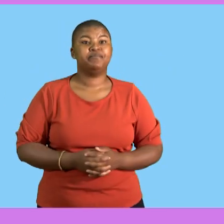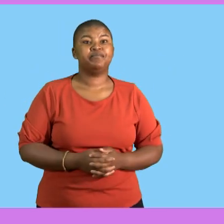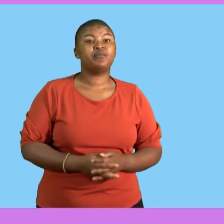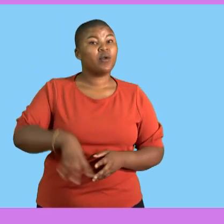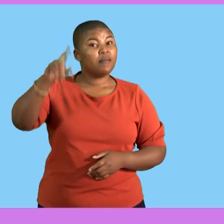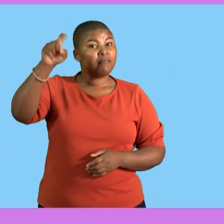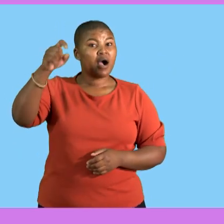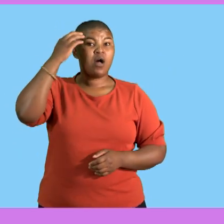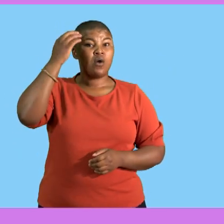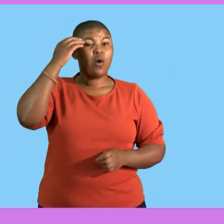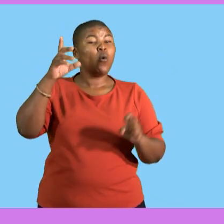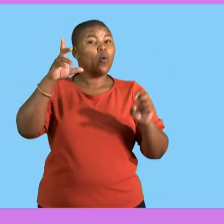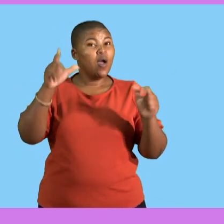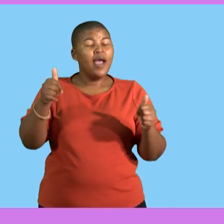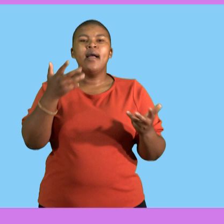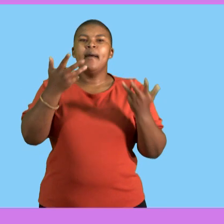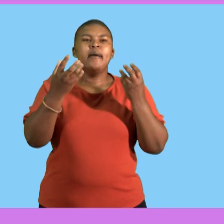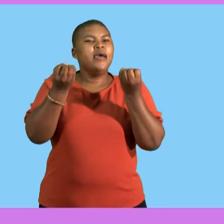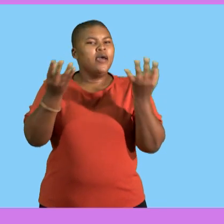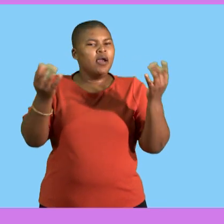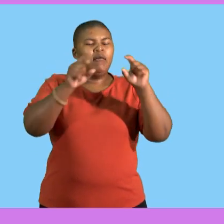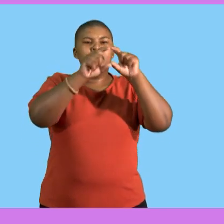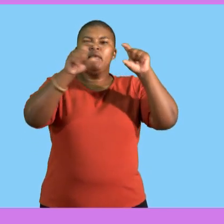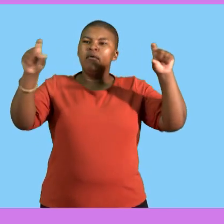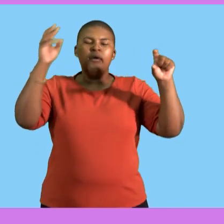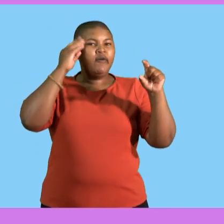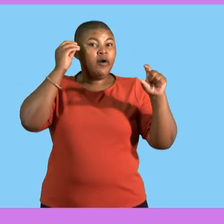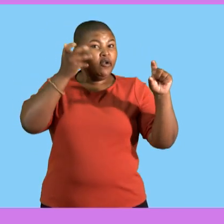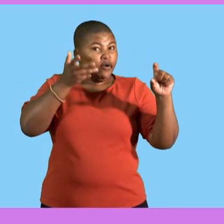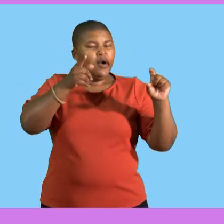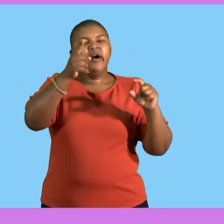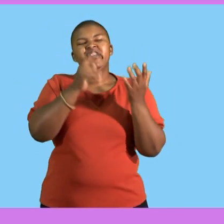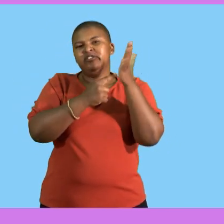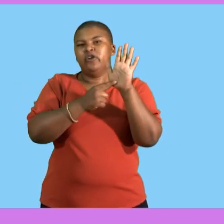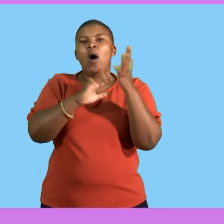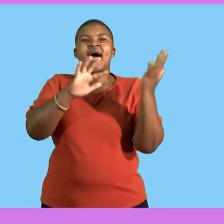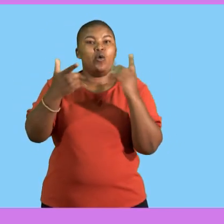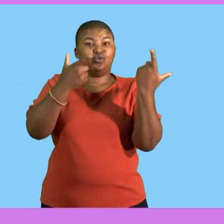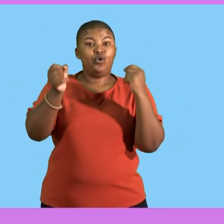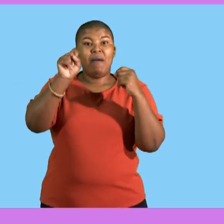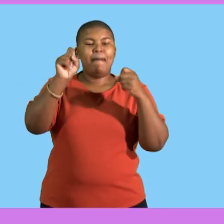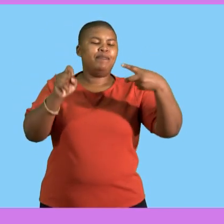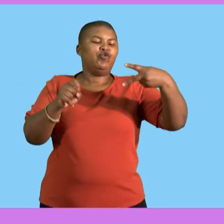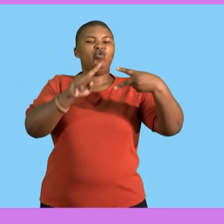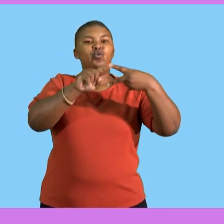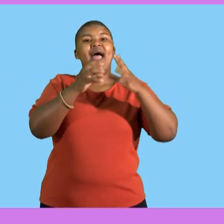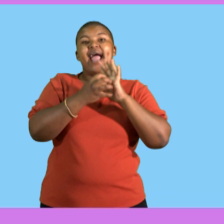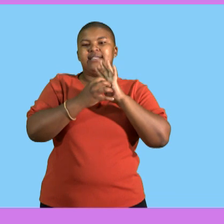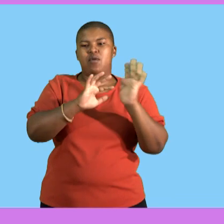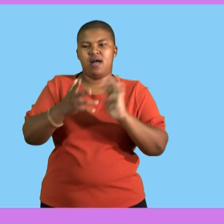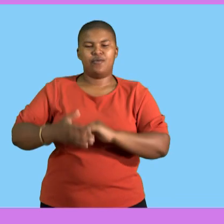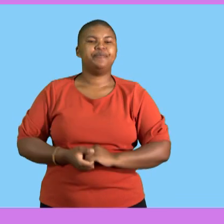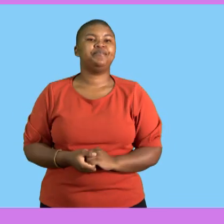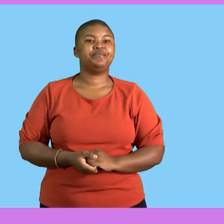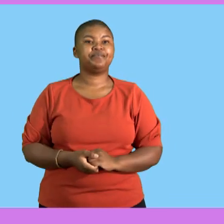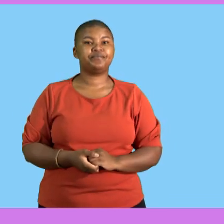arrange this mathematically when you are given one set of data. Now, let us look at these two examples. The first one, it